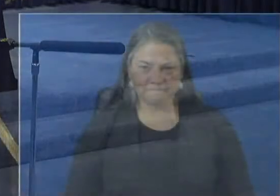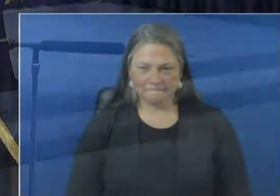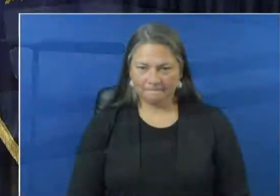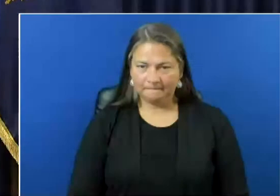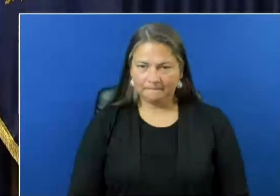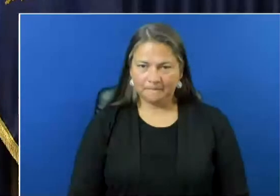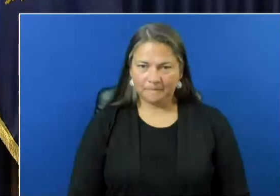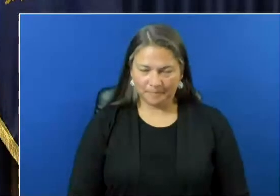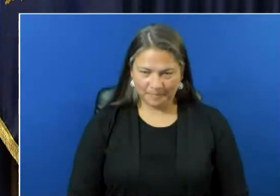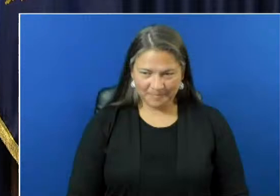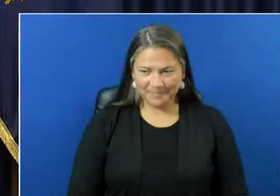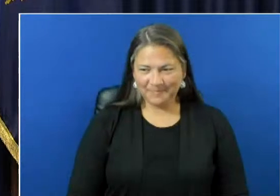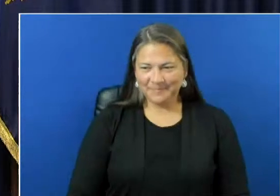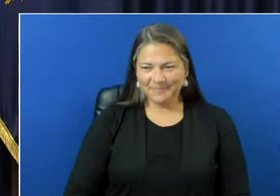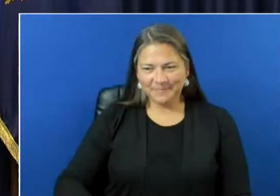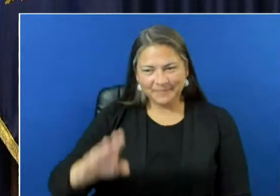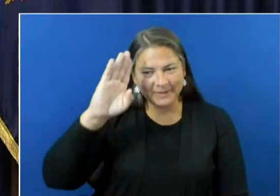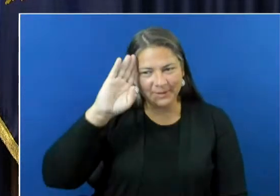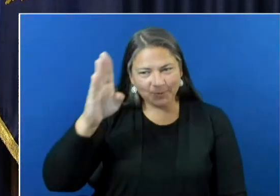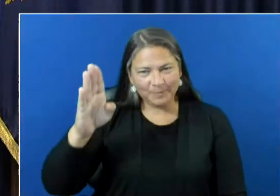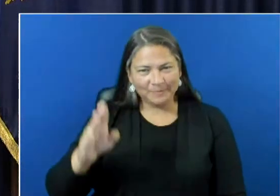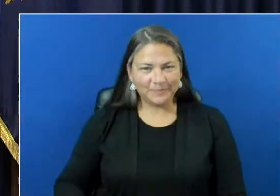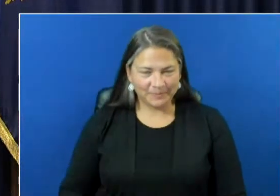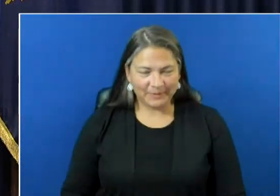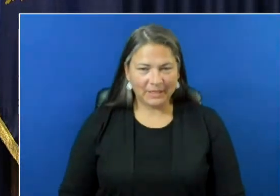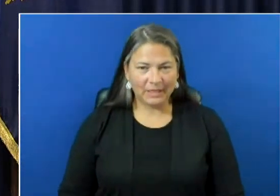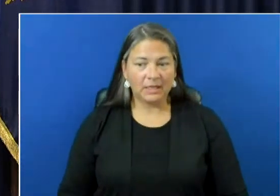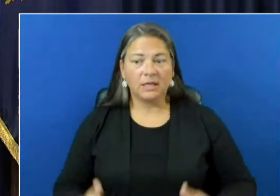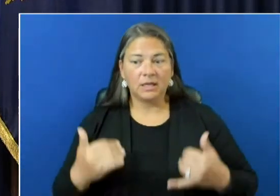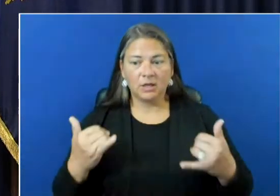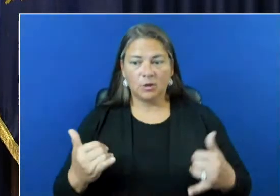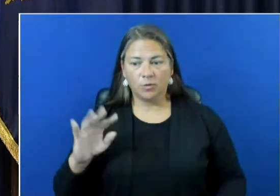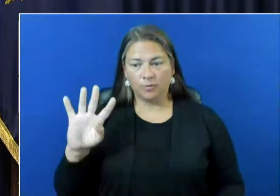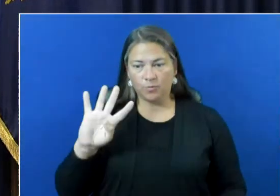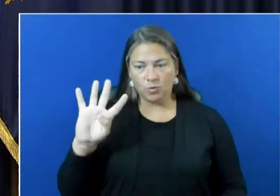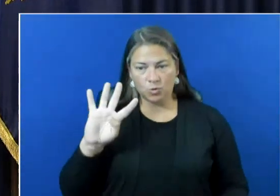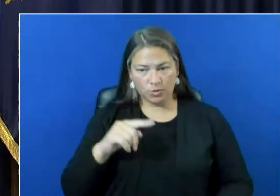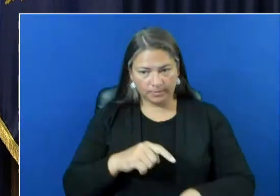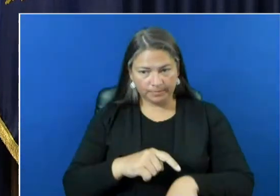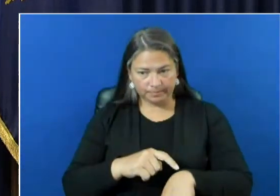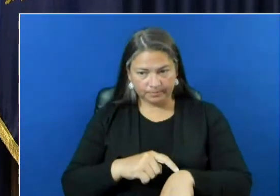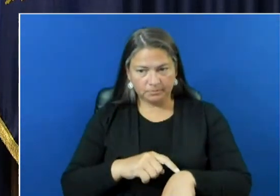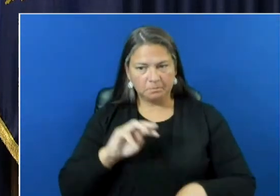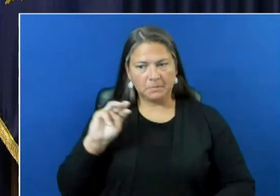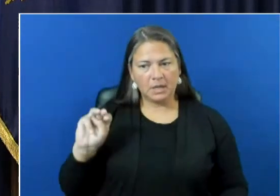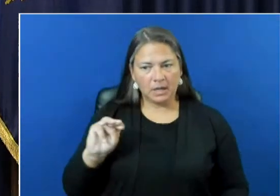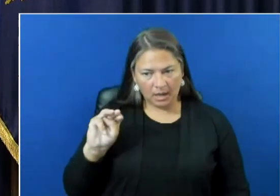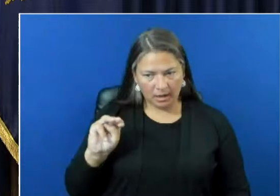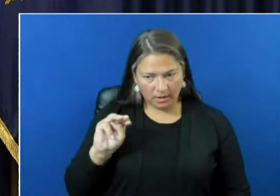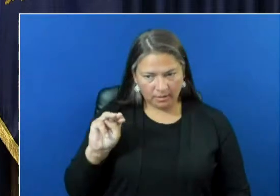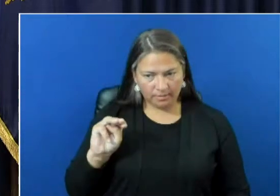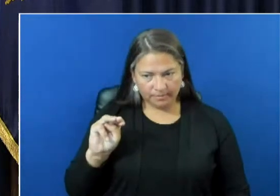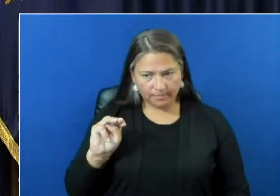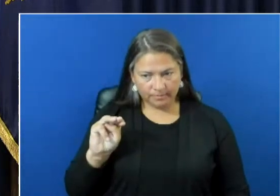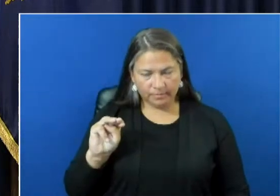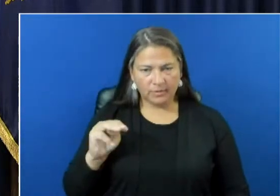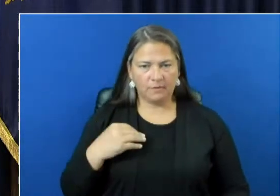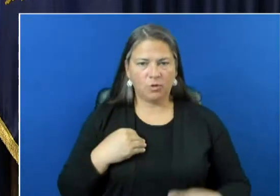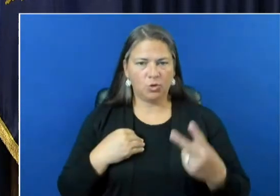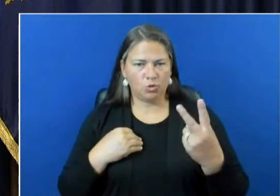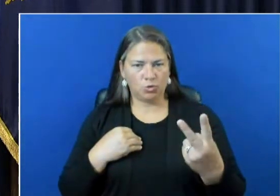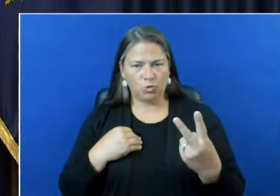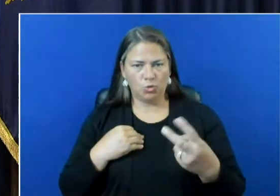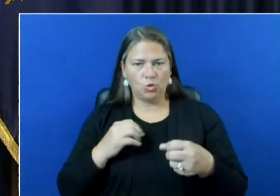All right. It is 4 o'clock on Monday. We're going to have two COVID updates this